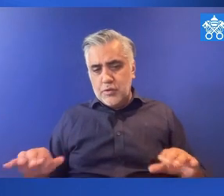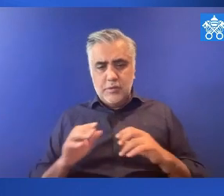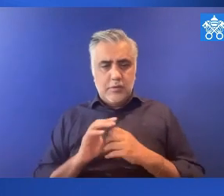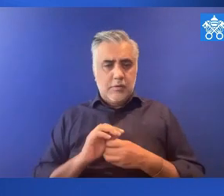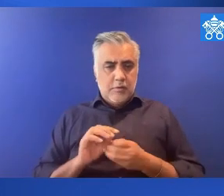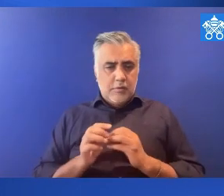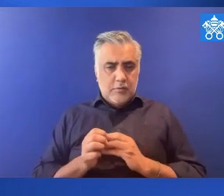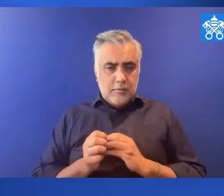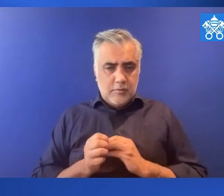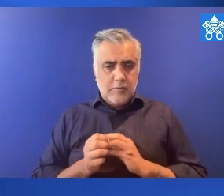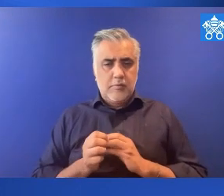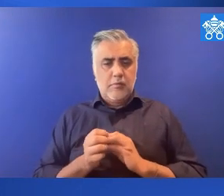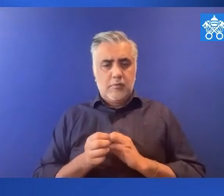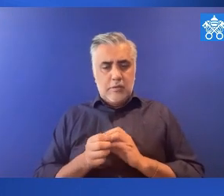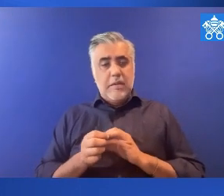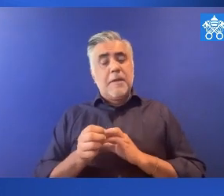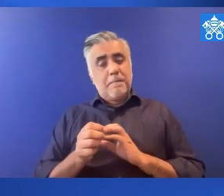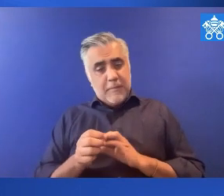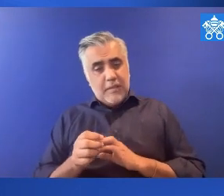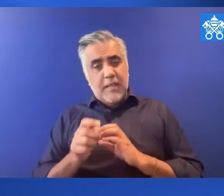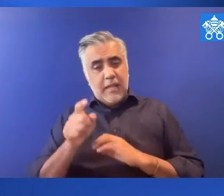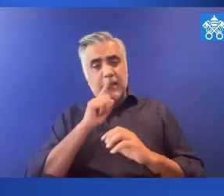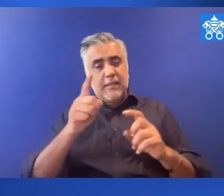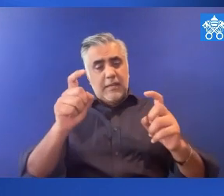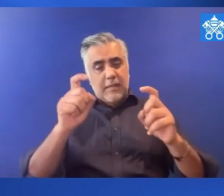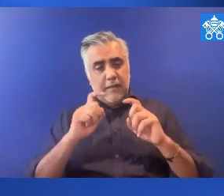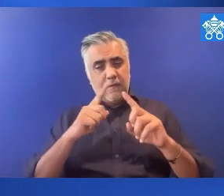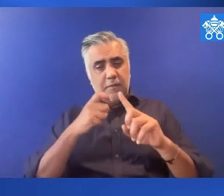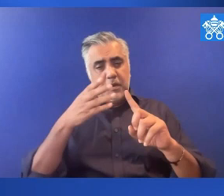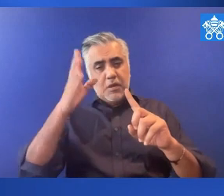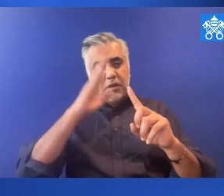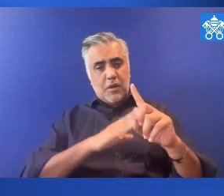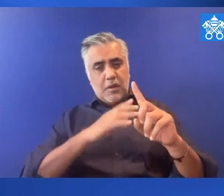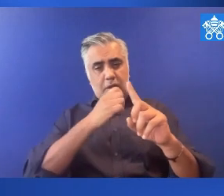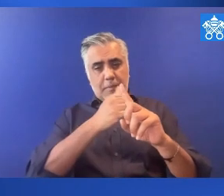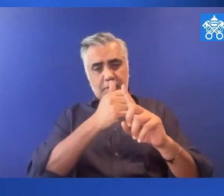And we are at risk to live this consolation as infants do,